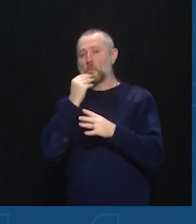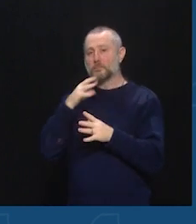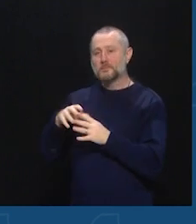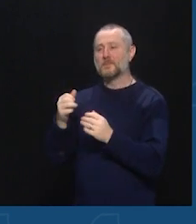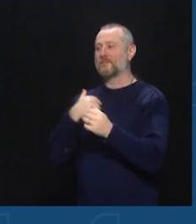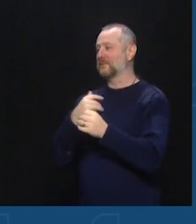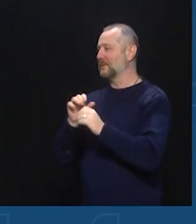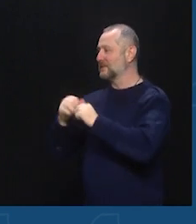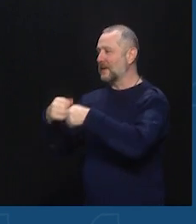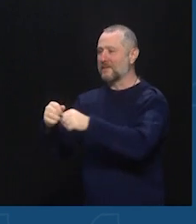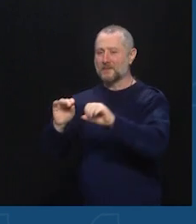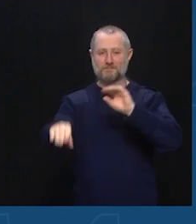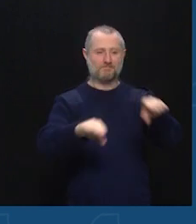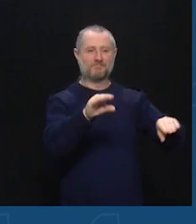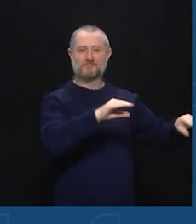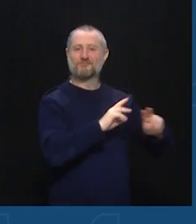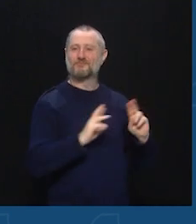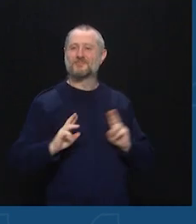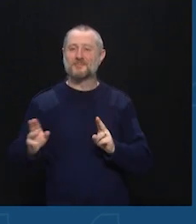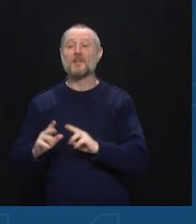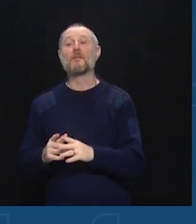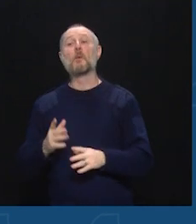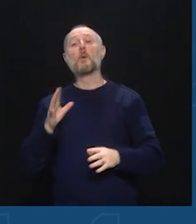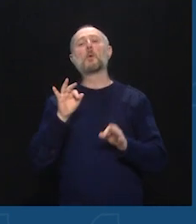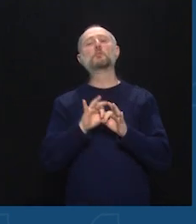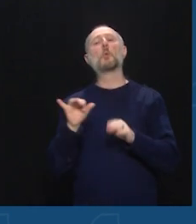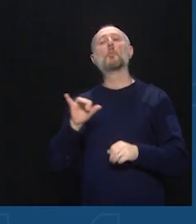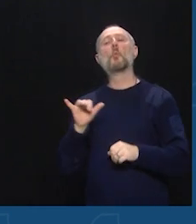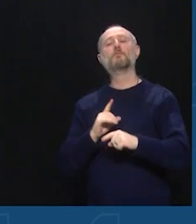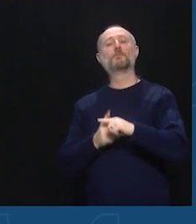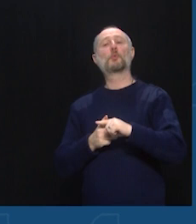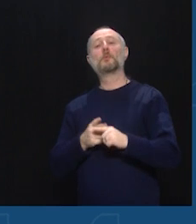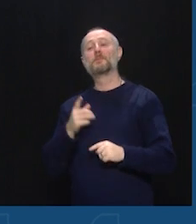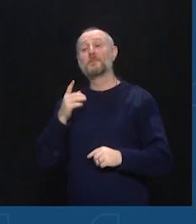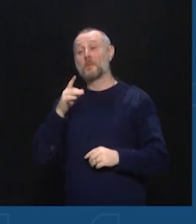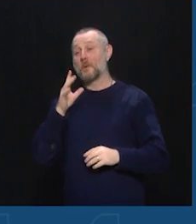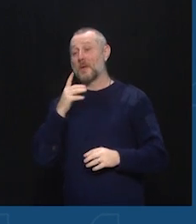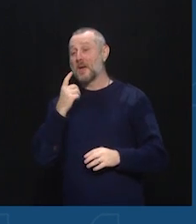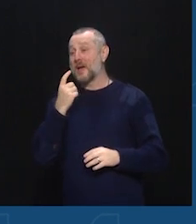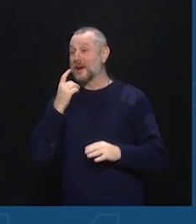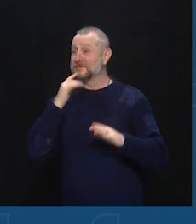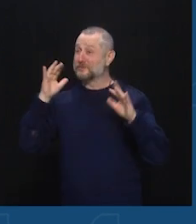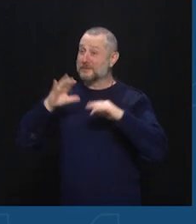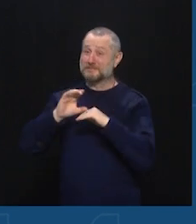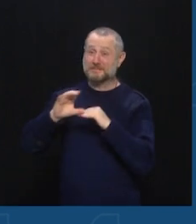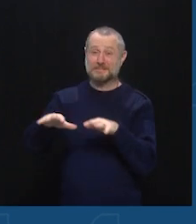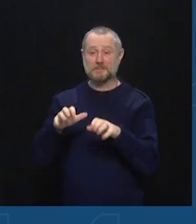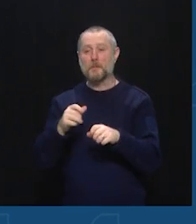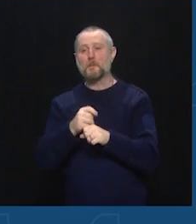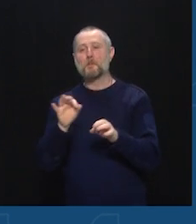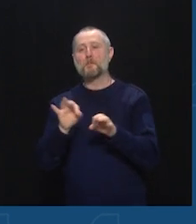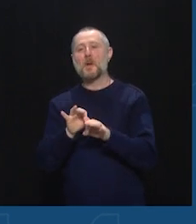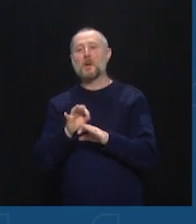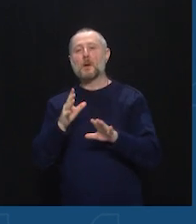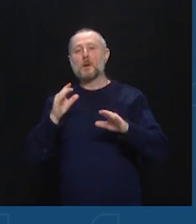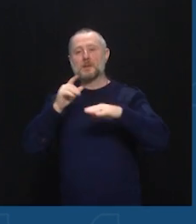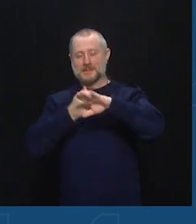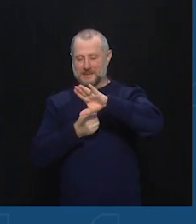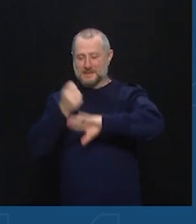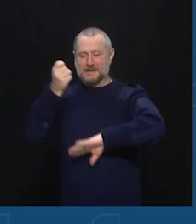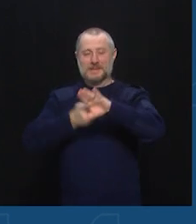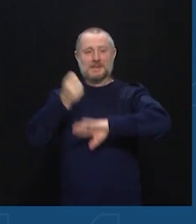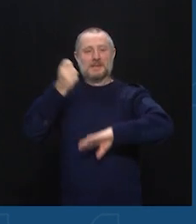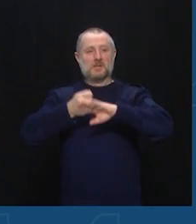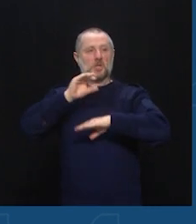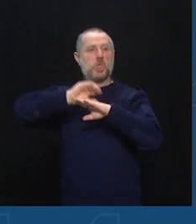all multi-purpose scraper. How many times have I had to scrape inches of ice off the windows? It's not fun, but it's part of living in New